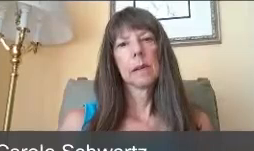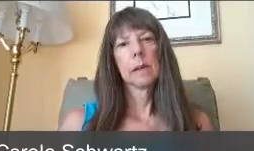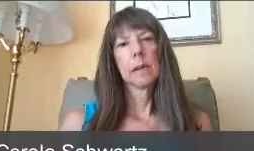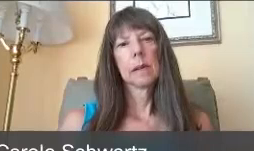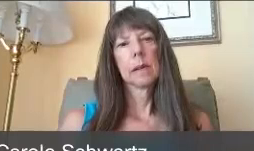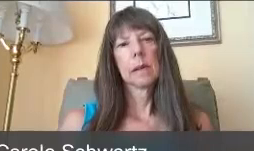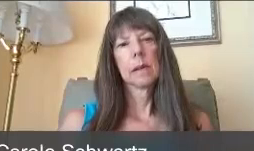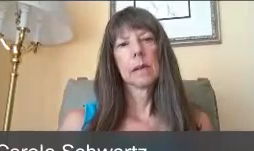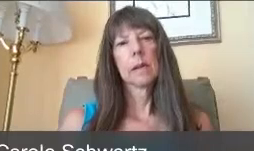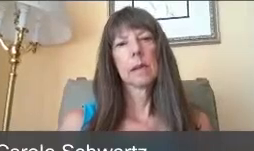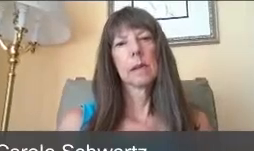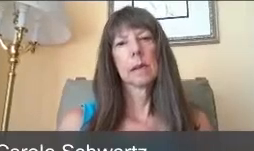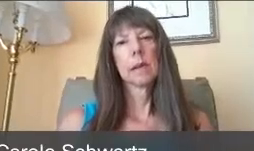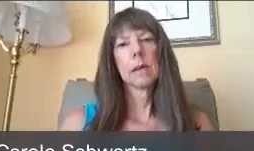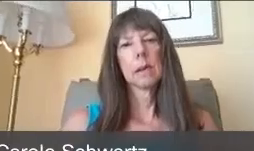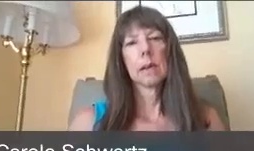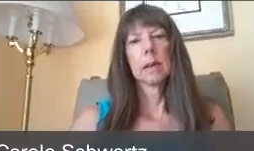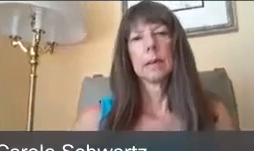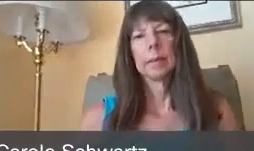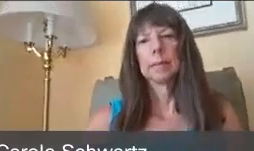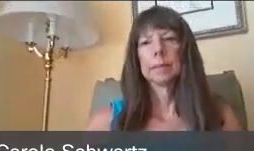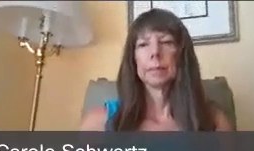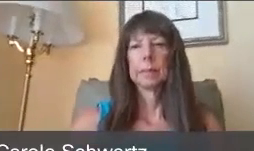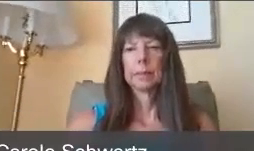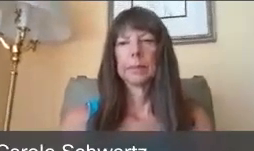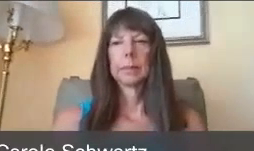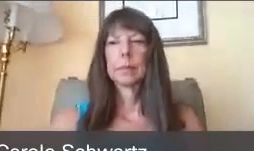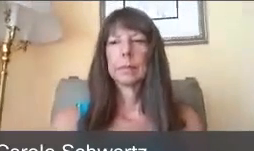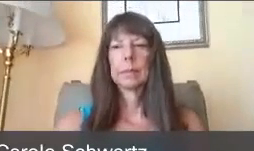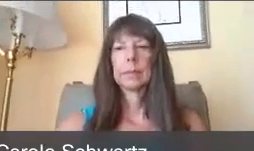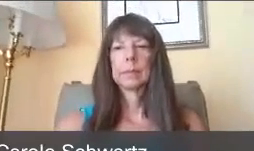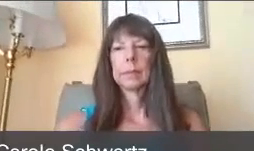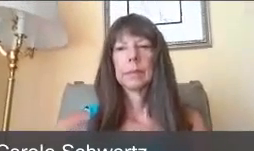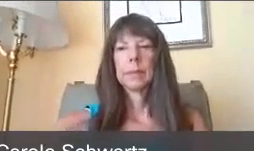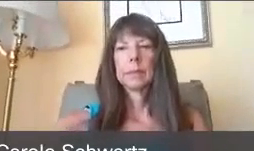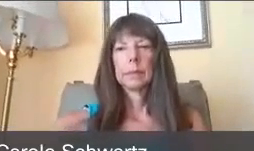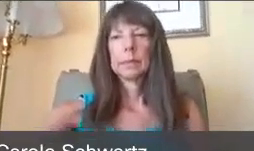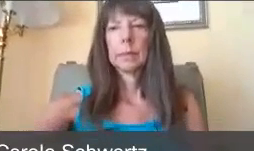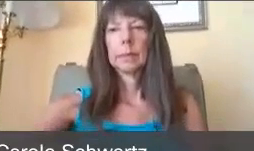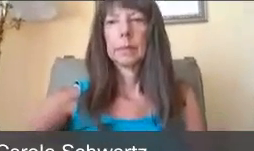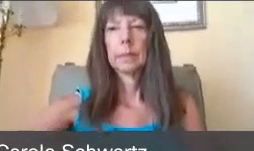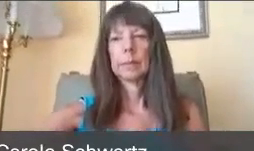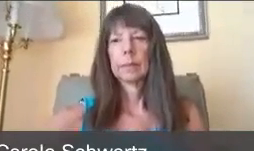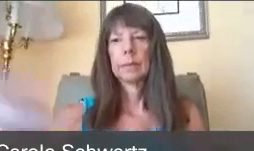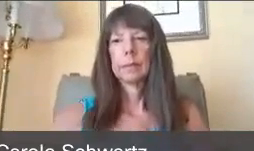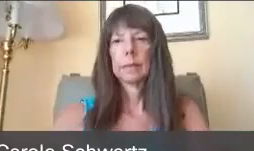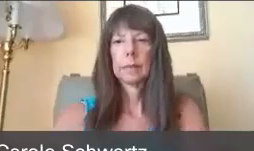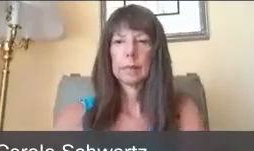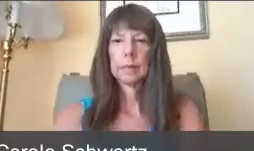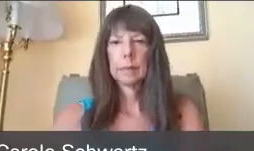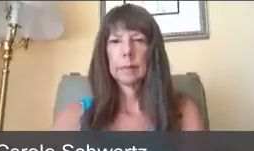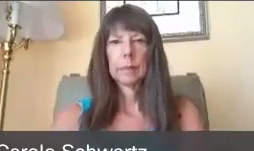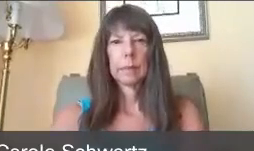fit for our program and the ability to use SPSS, and it has